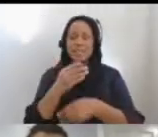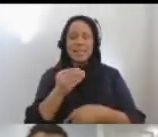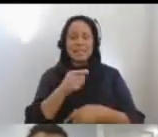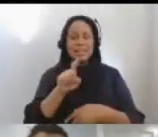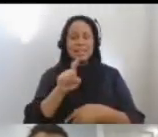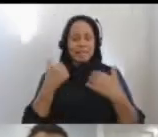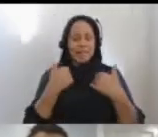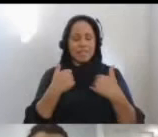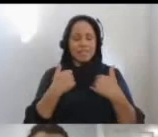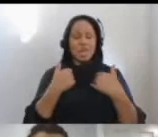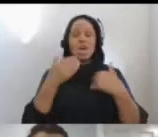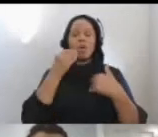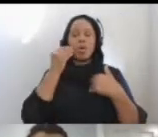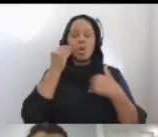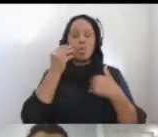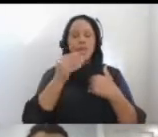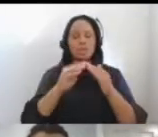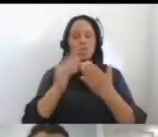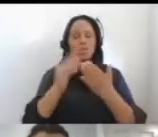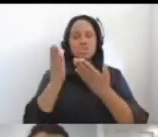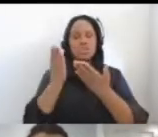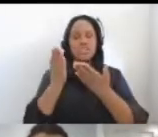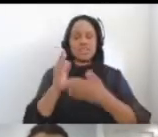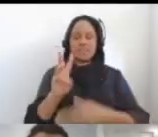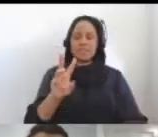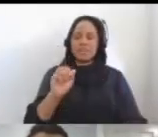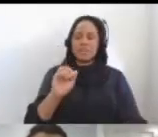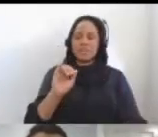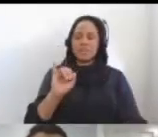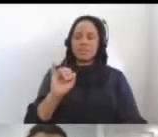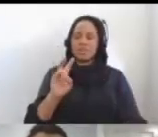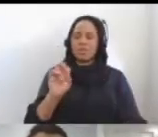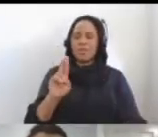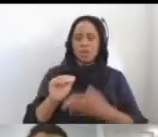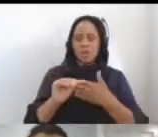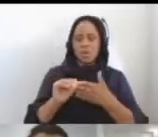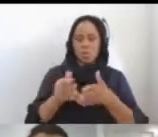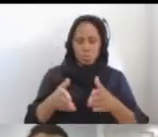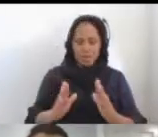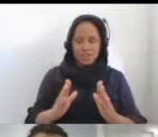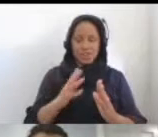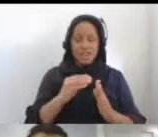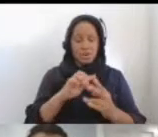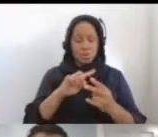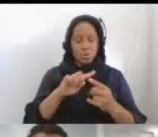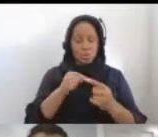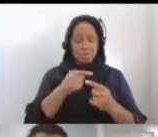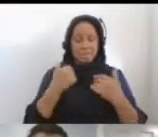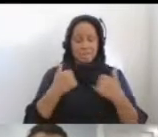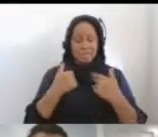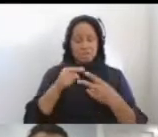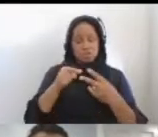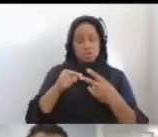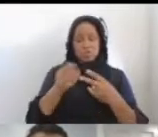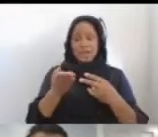waiver, which is a federal waiver. And once a person has these two items, then they can take next steps